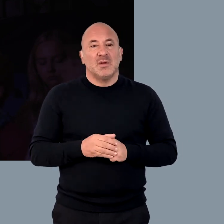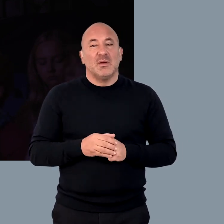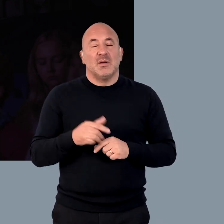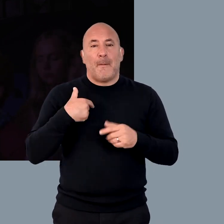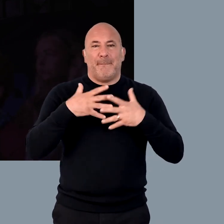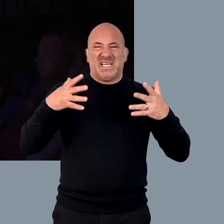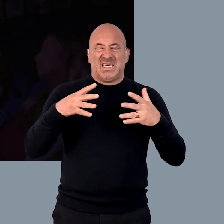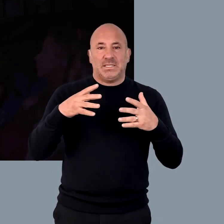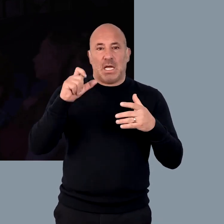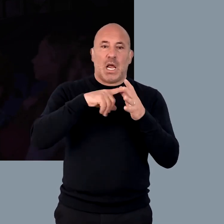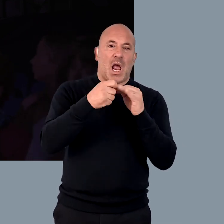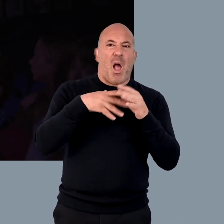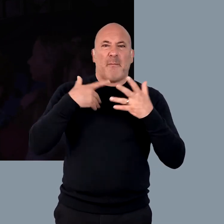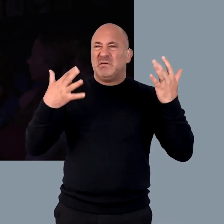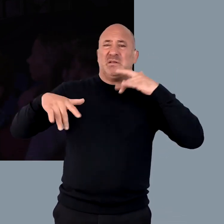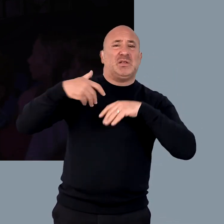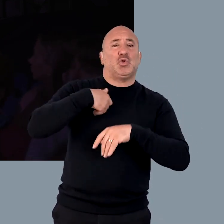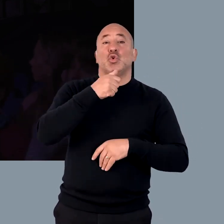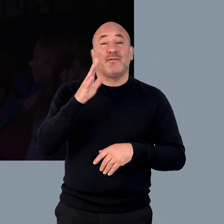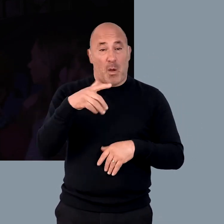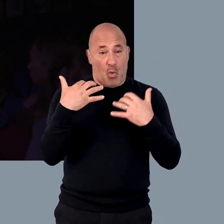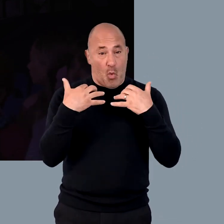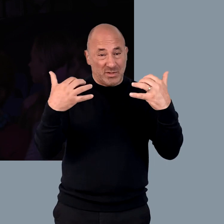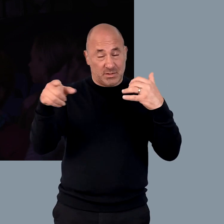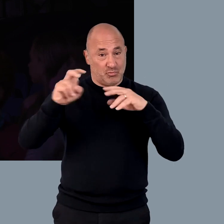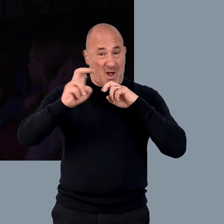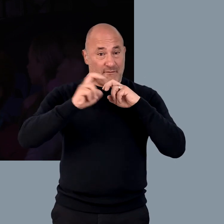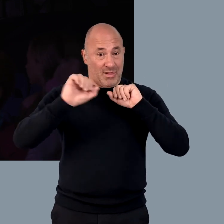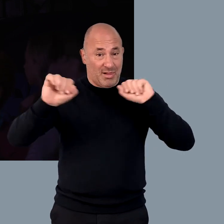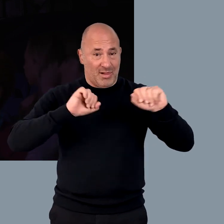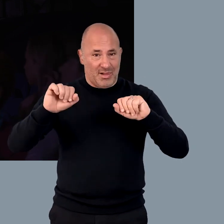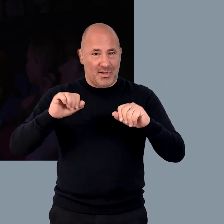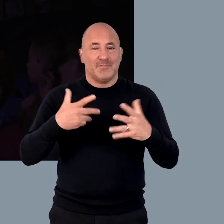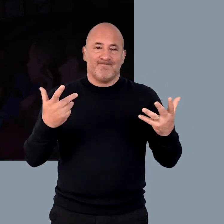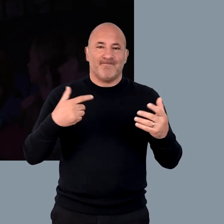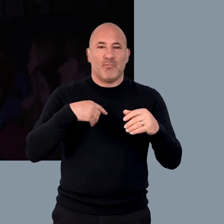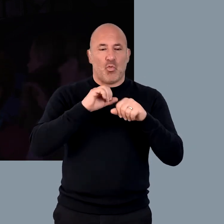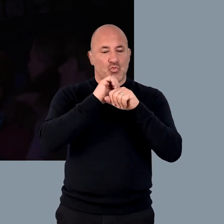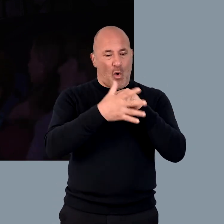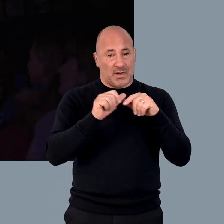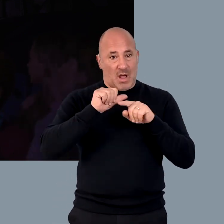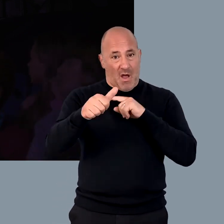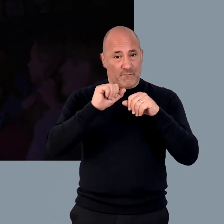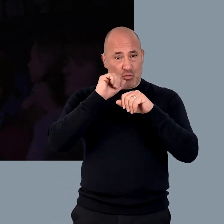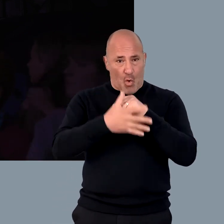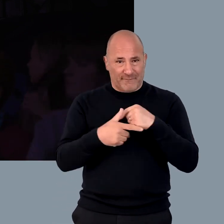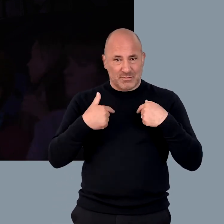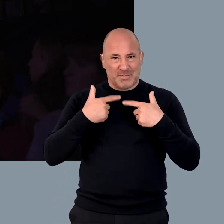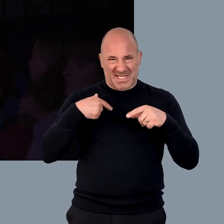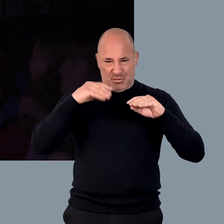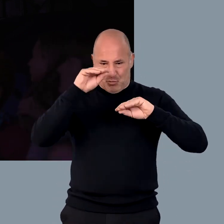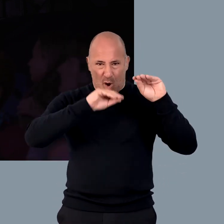of kind of shipping. We don't have any climate control. And our biggest carbon footprint is actually our audience's travel.